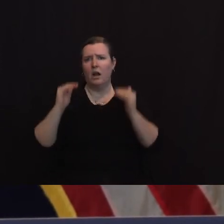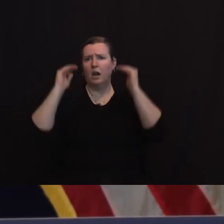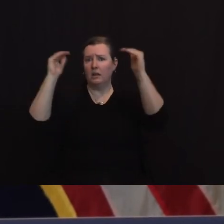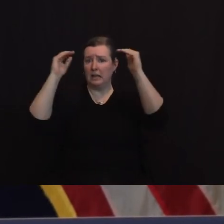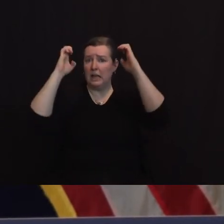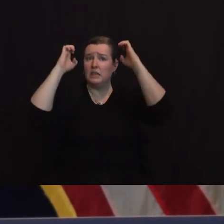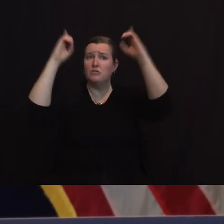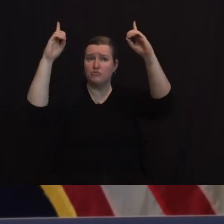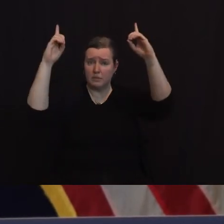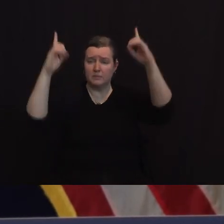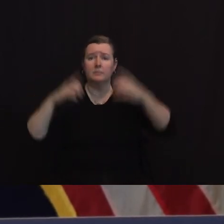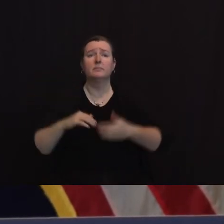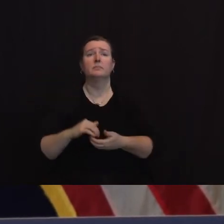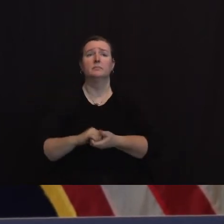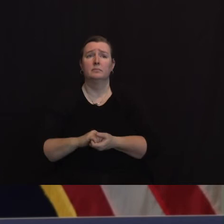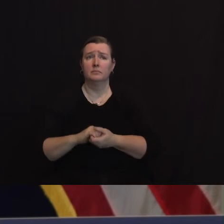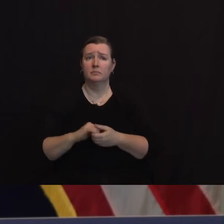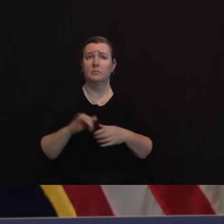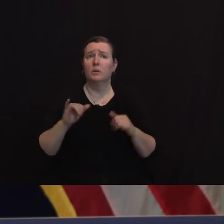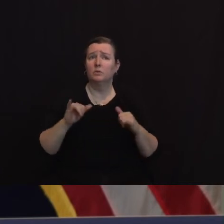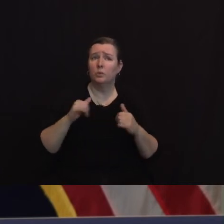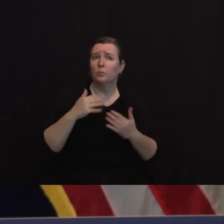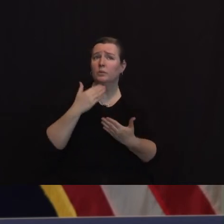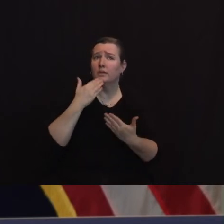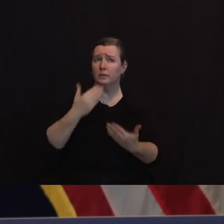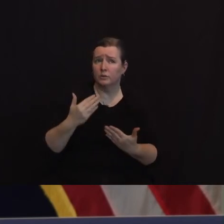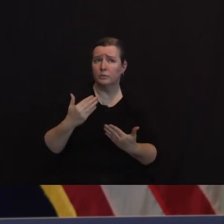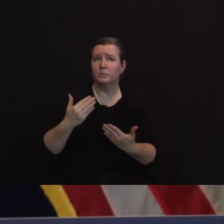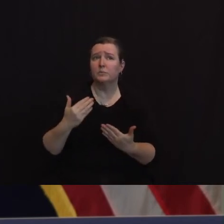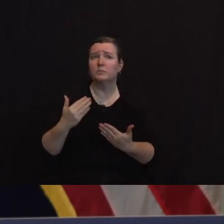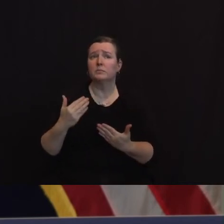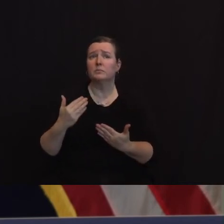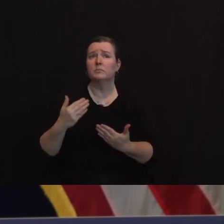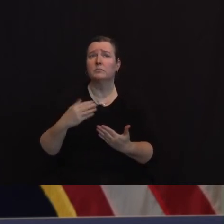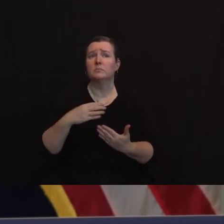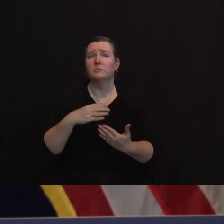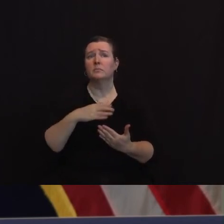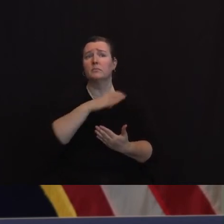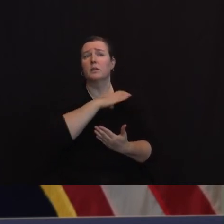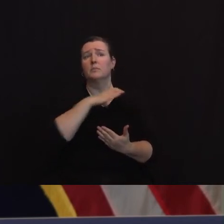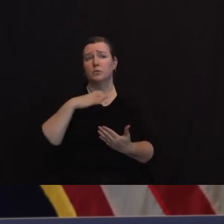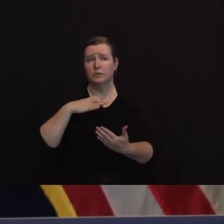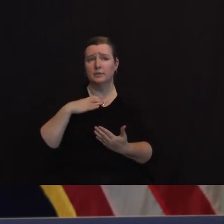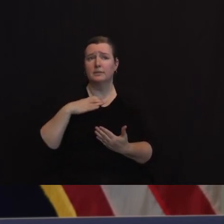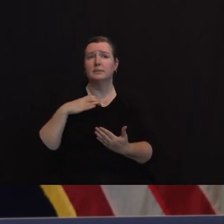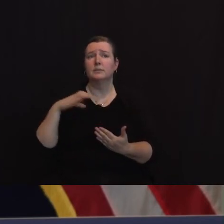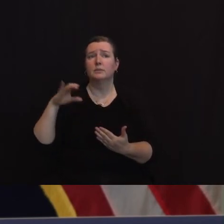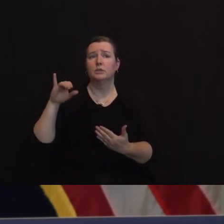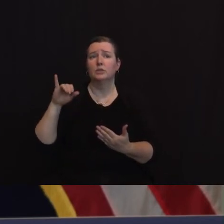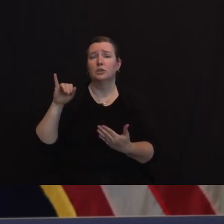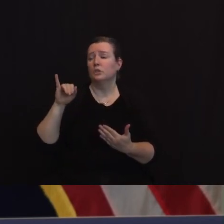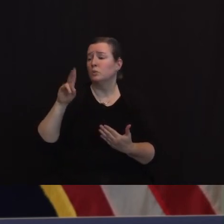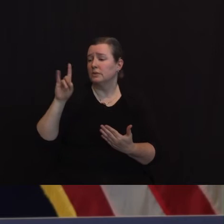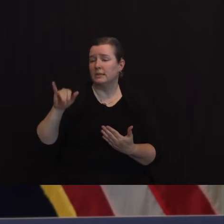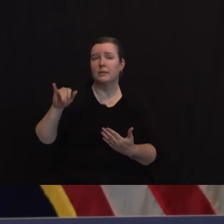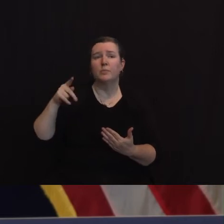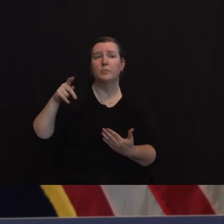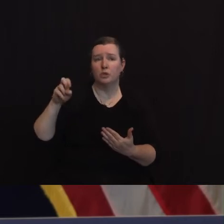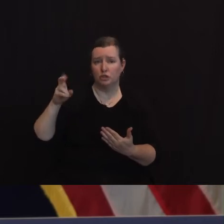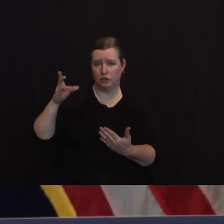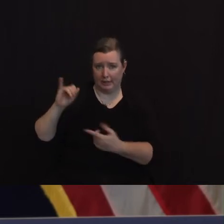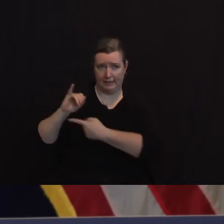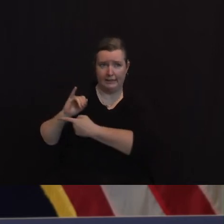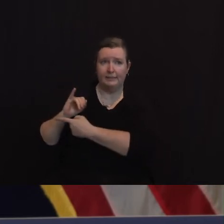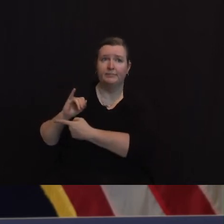did not also thank Commissioner Persicelli, Colonel Callahan, and their extraordinary